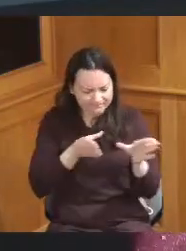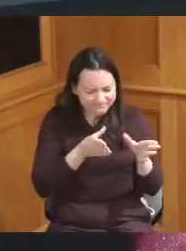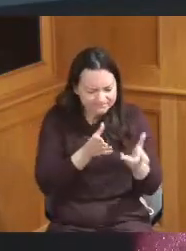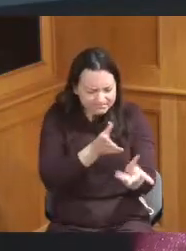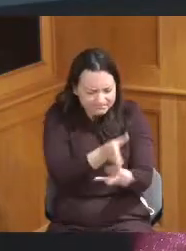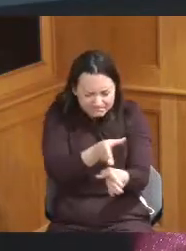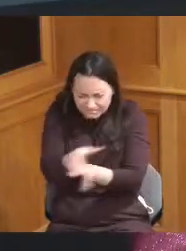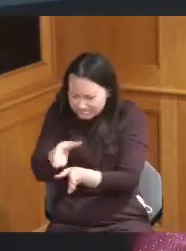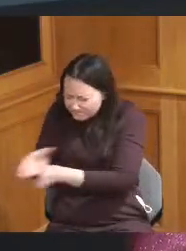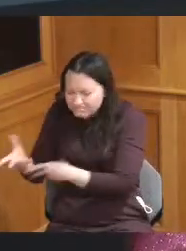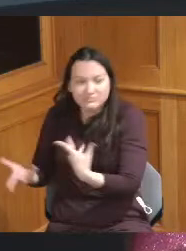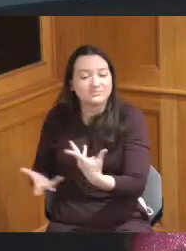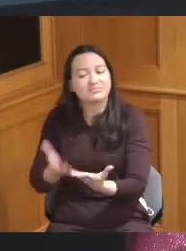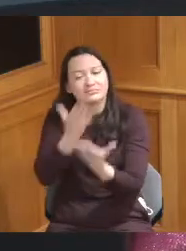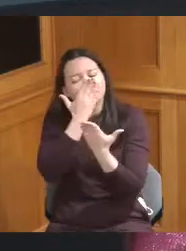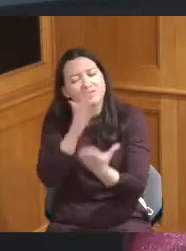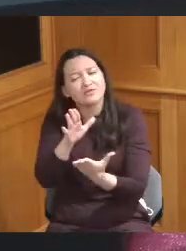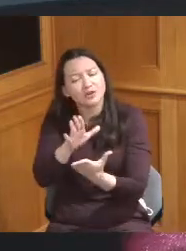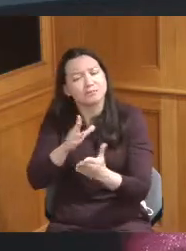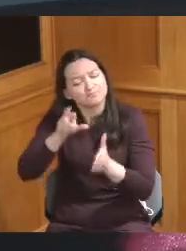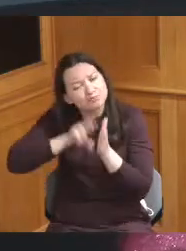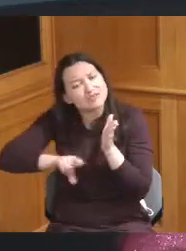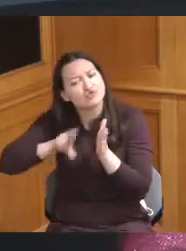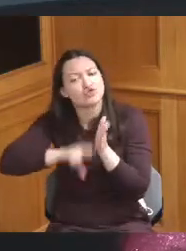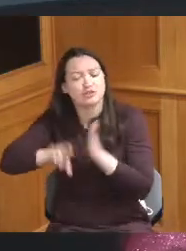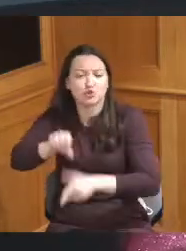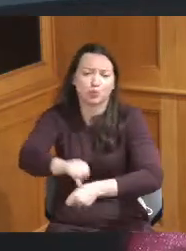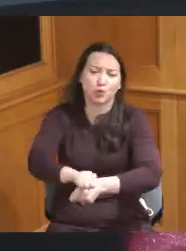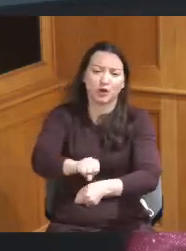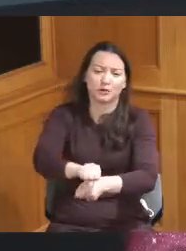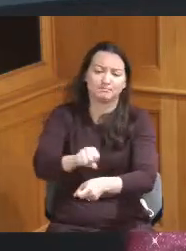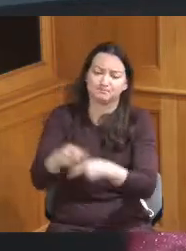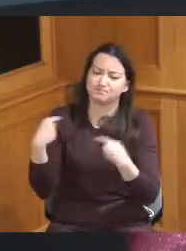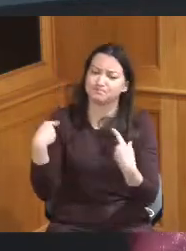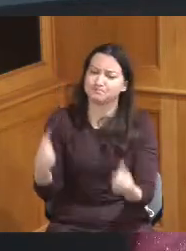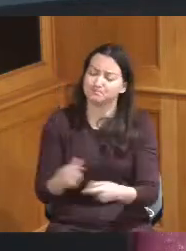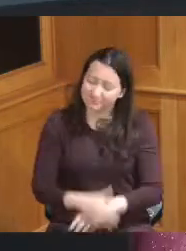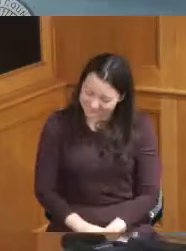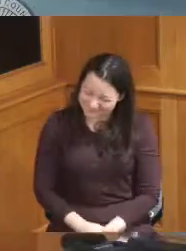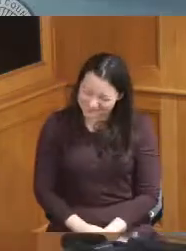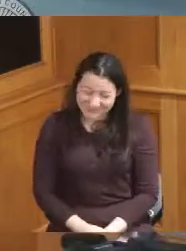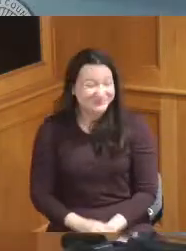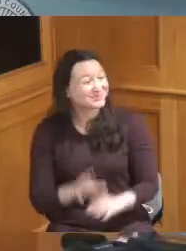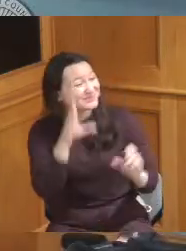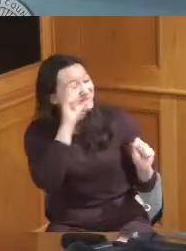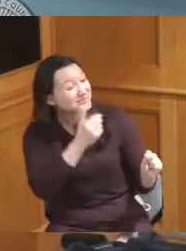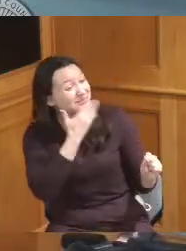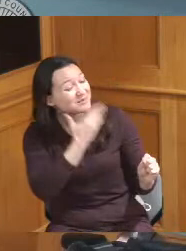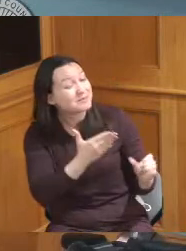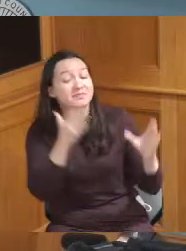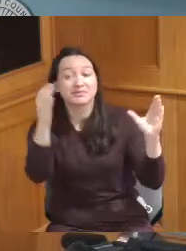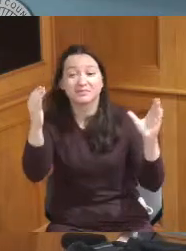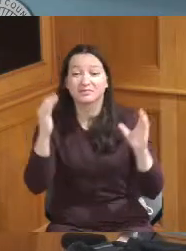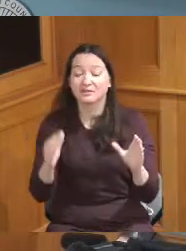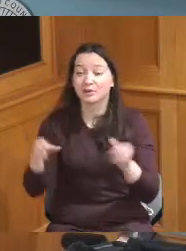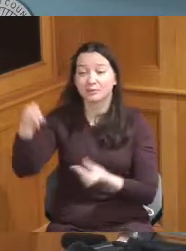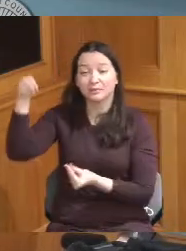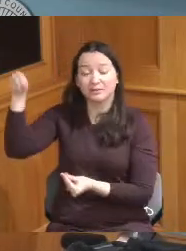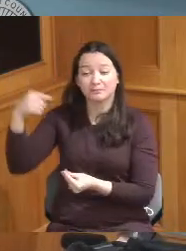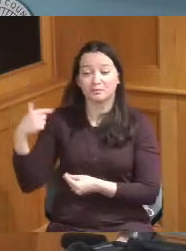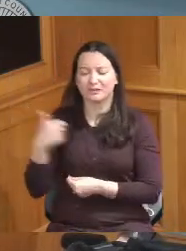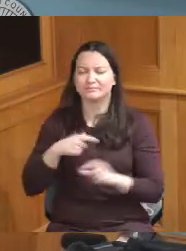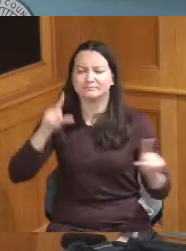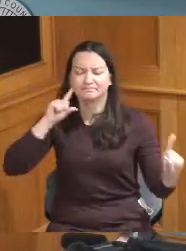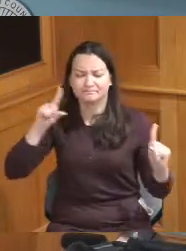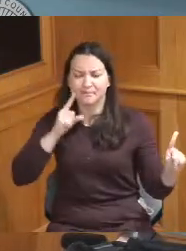So thank you all for your research and your work that you've done. Thanks. Thank you. Our next presentation, we hear a